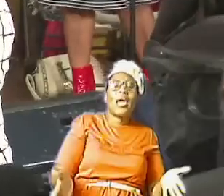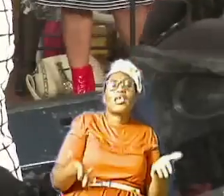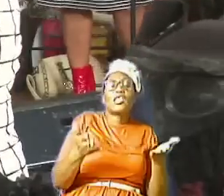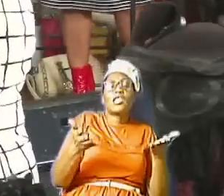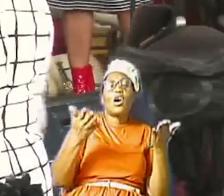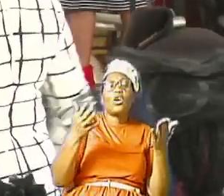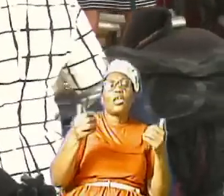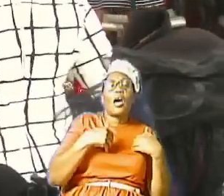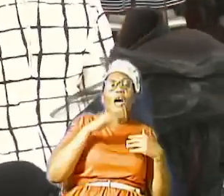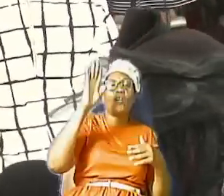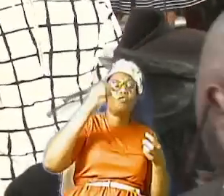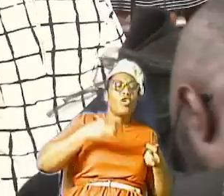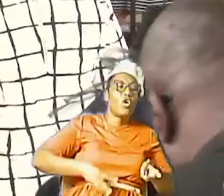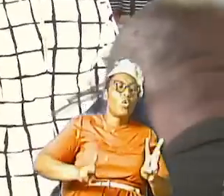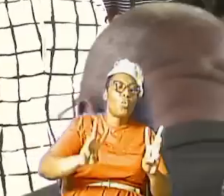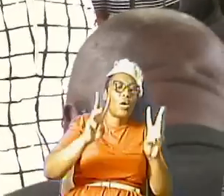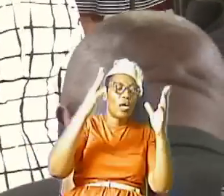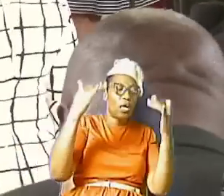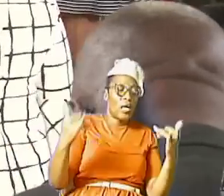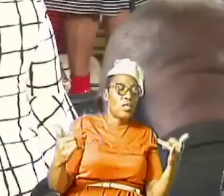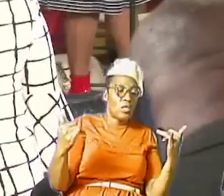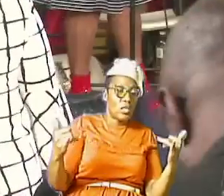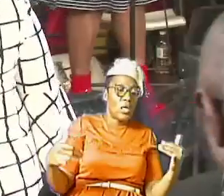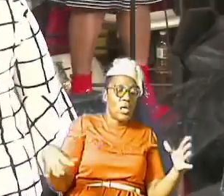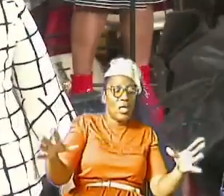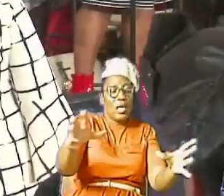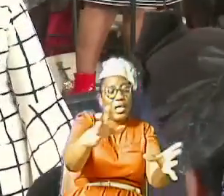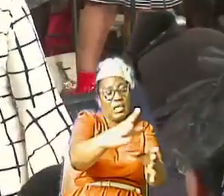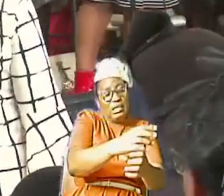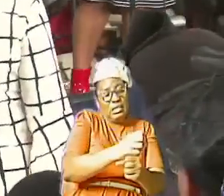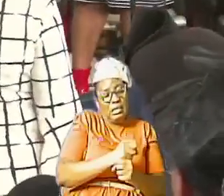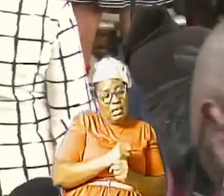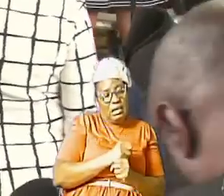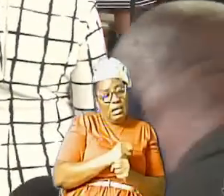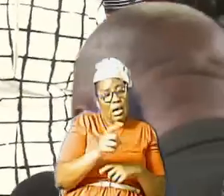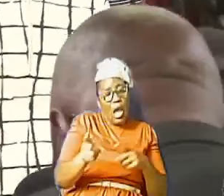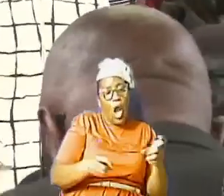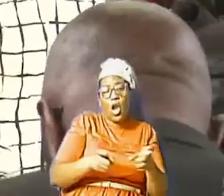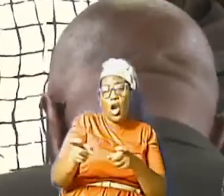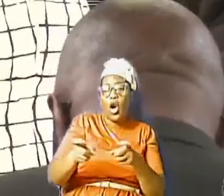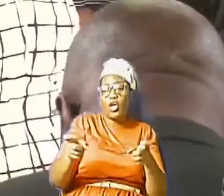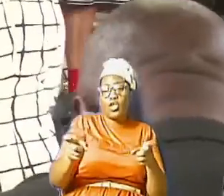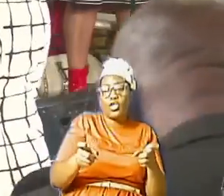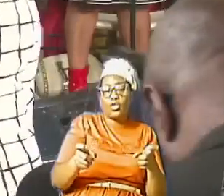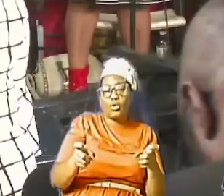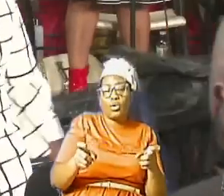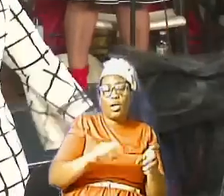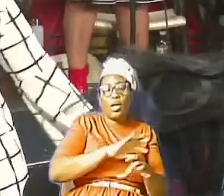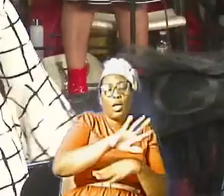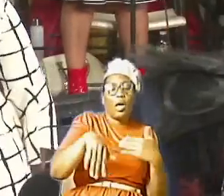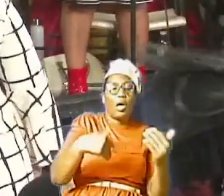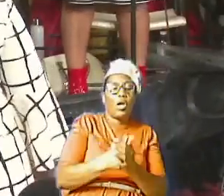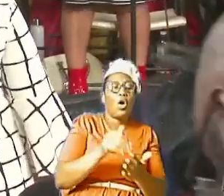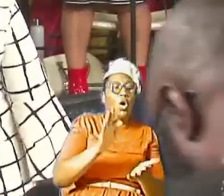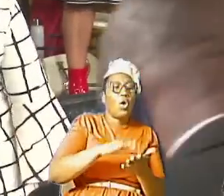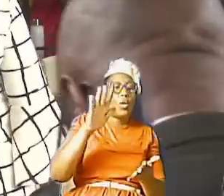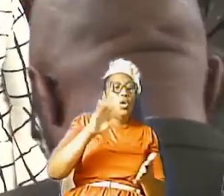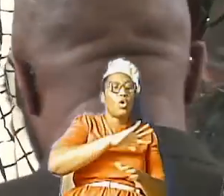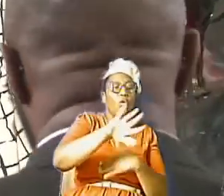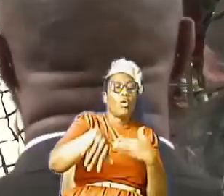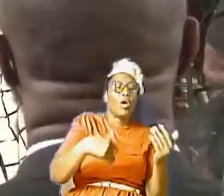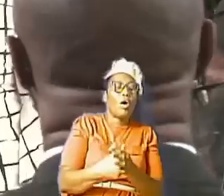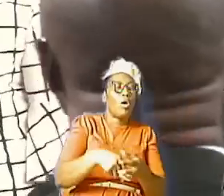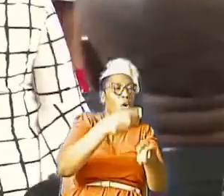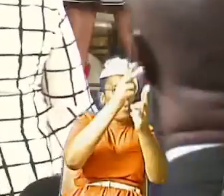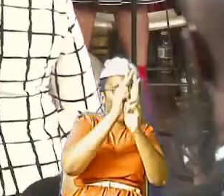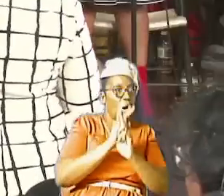the house. Have your own way today. Take preeminence, and all the glory, all